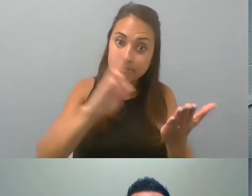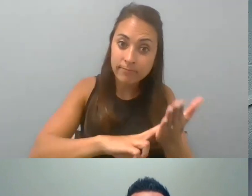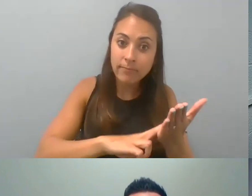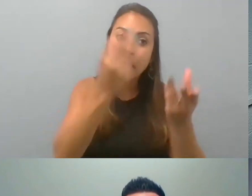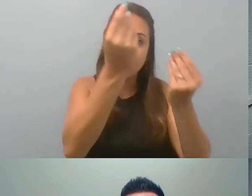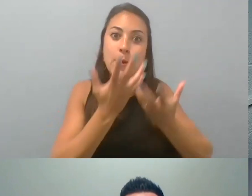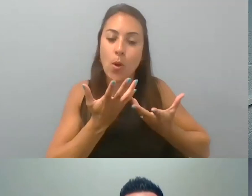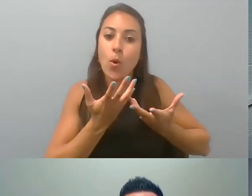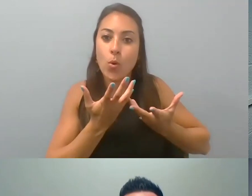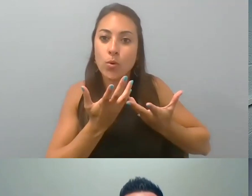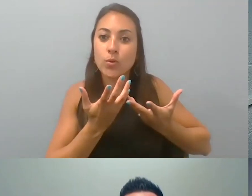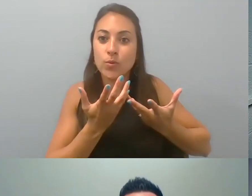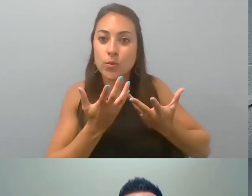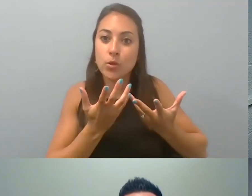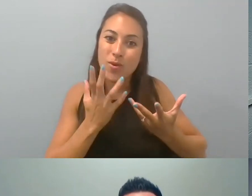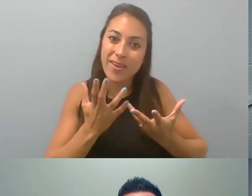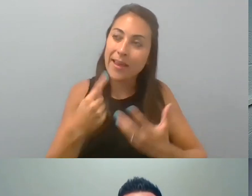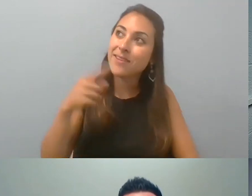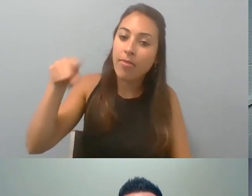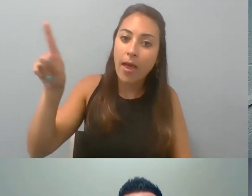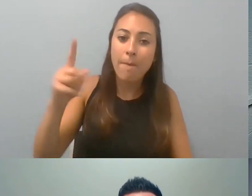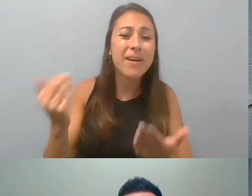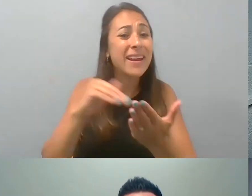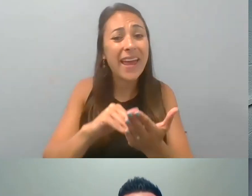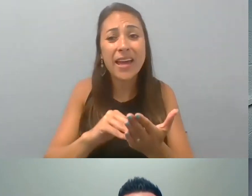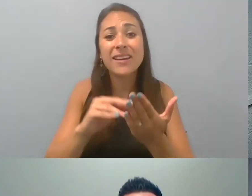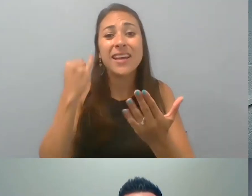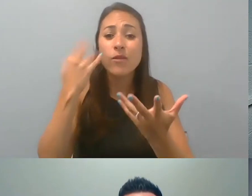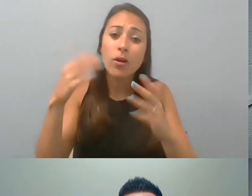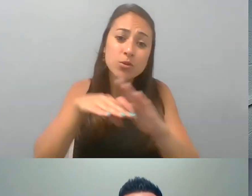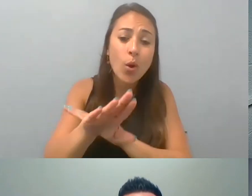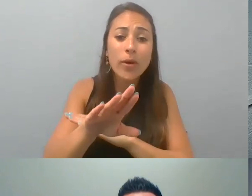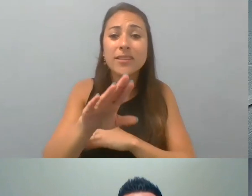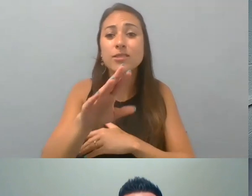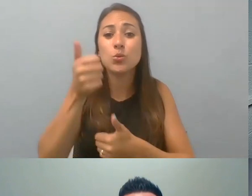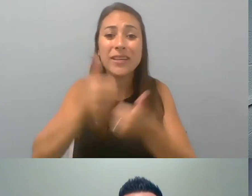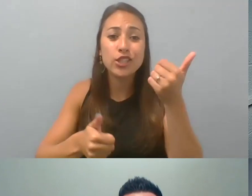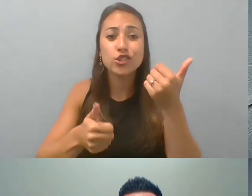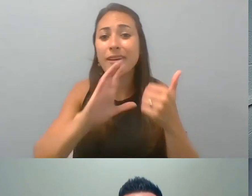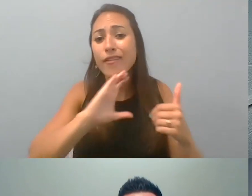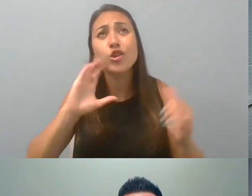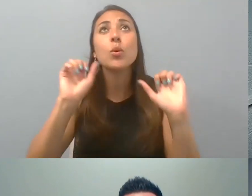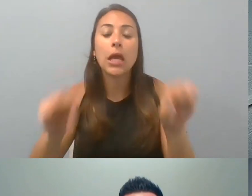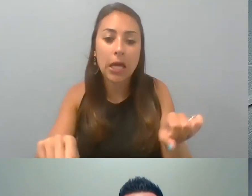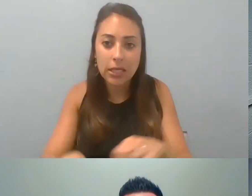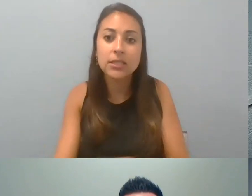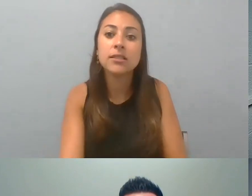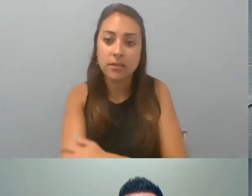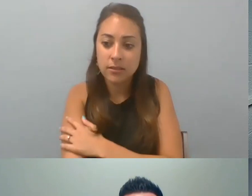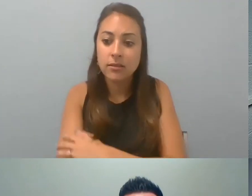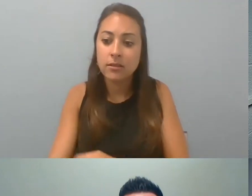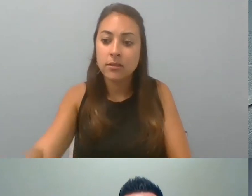lot, but it doesn't exclude you from anything else. If you are on the kosher halal meal plan, you could come into the